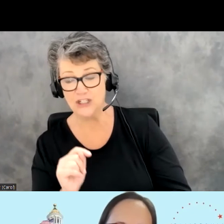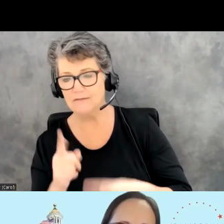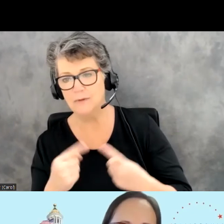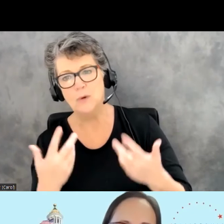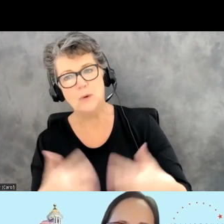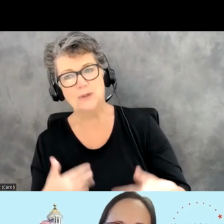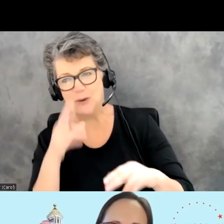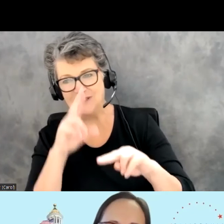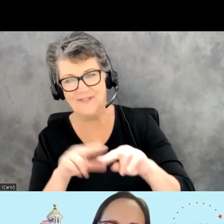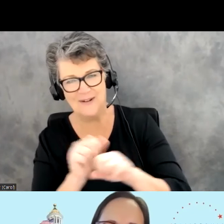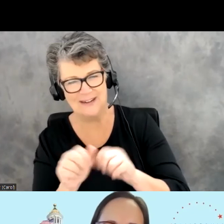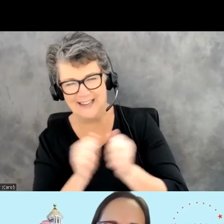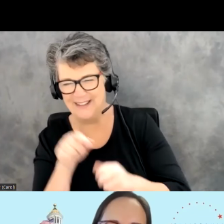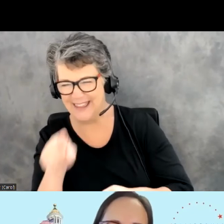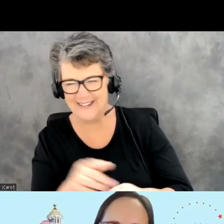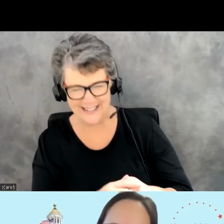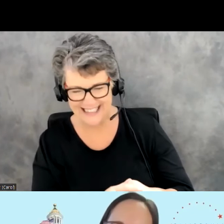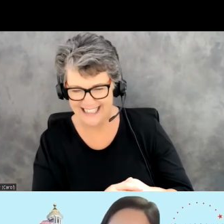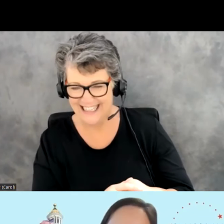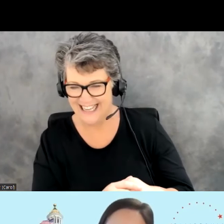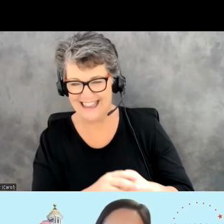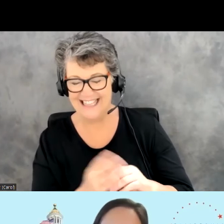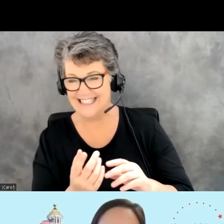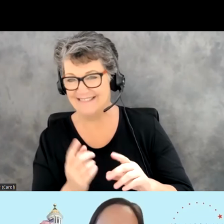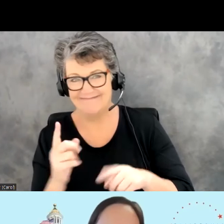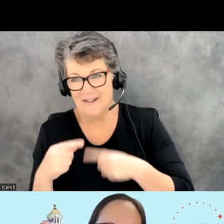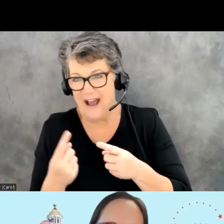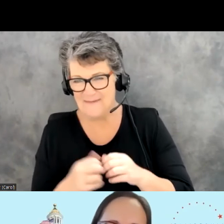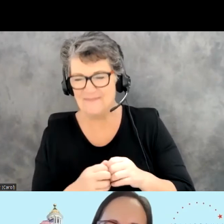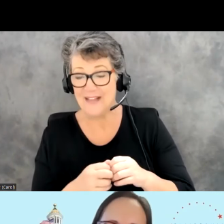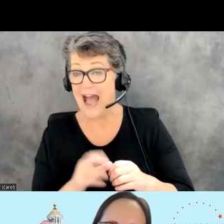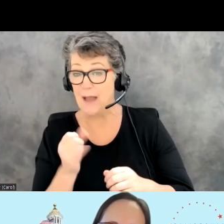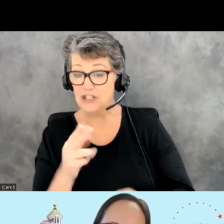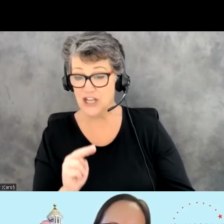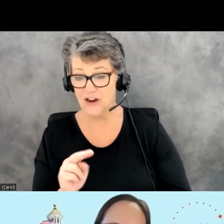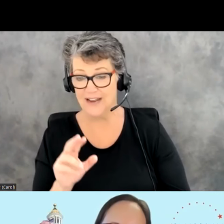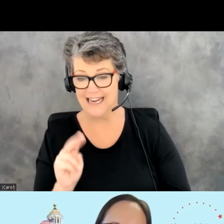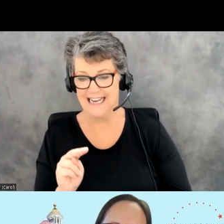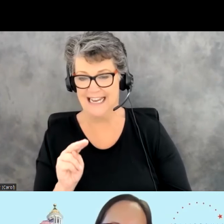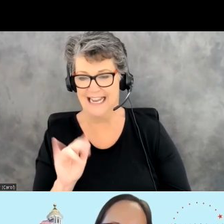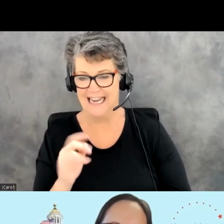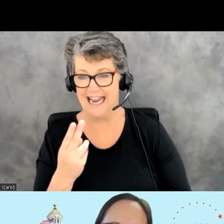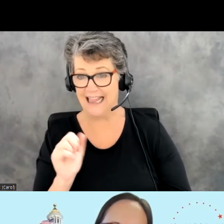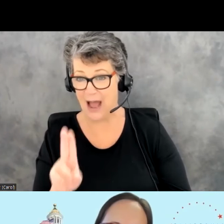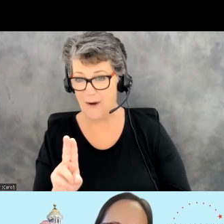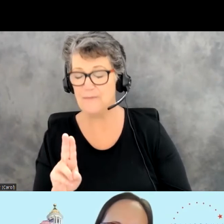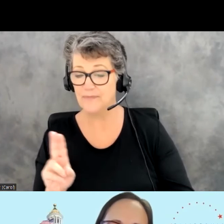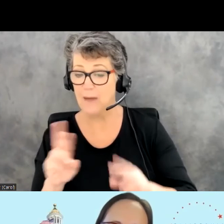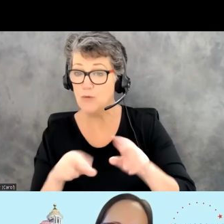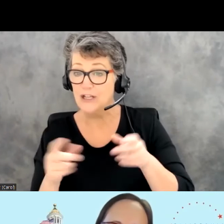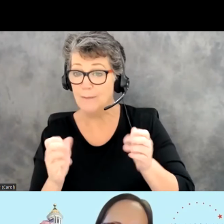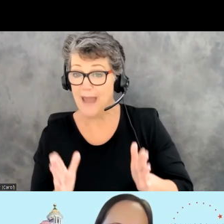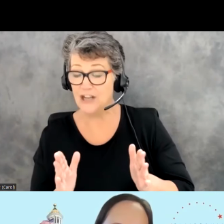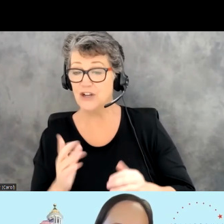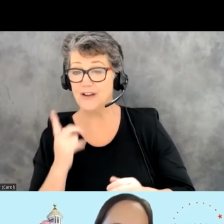much fun working with you this last while. So I'm Sheridan Nicolau, everybody. I am a regional manager with the